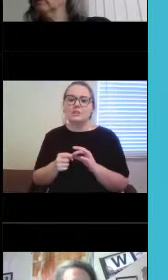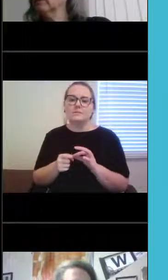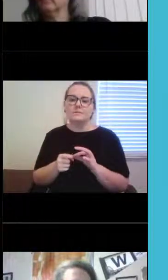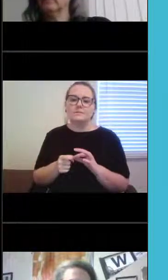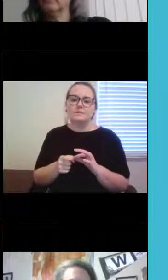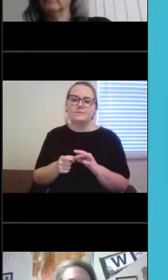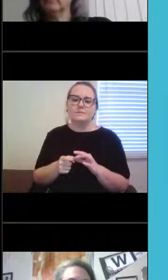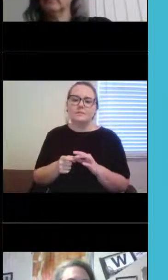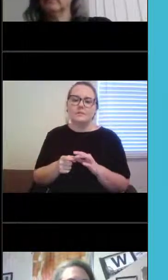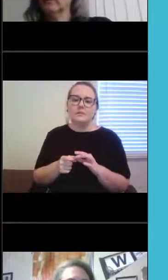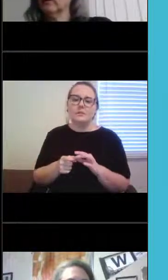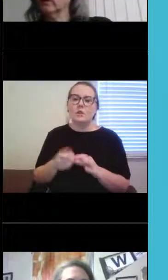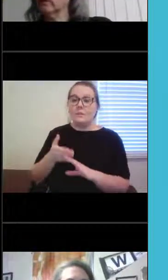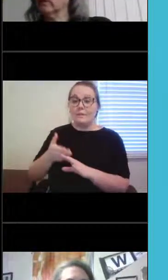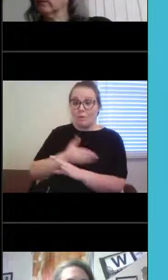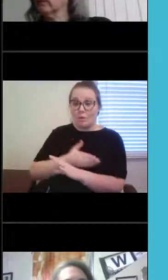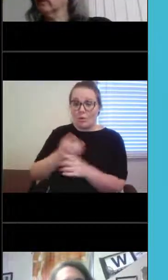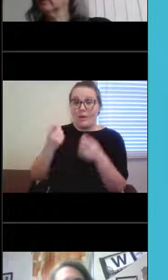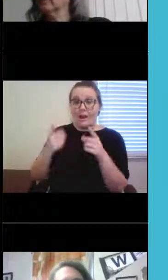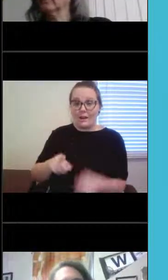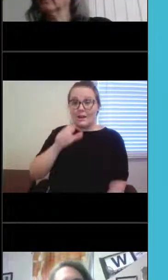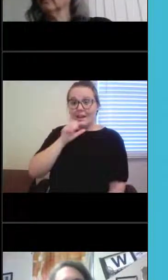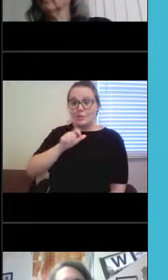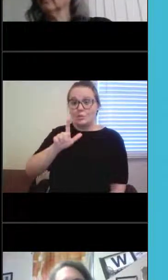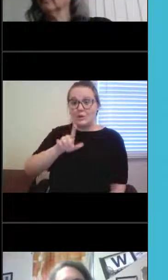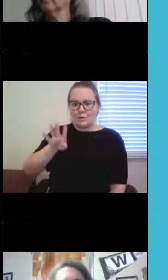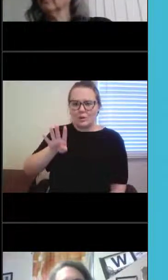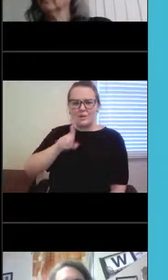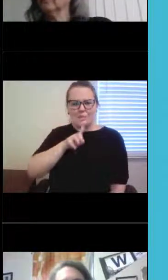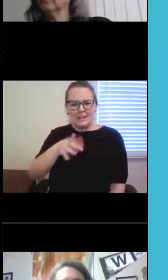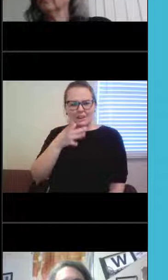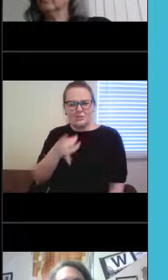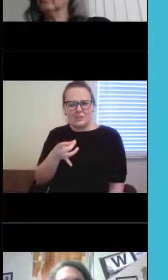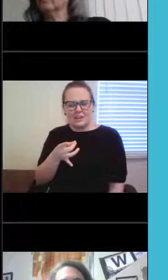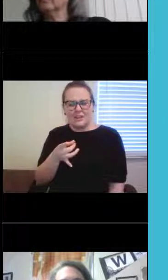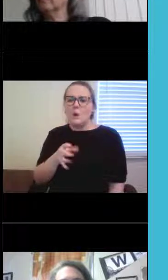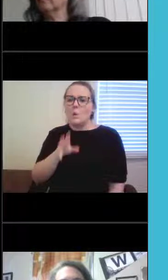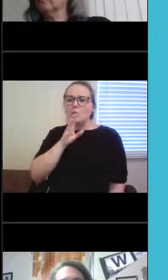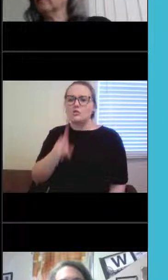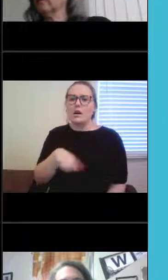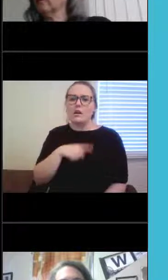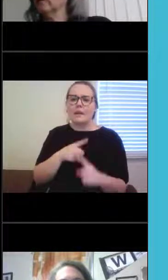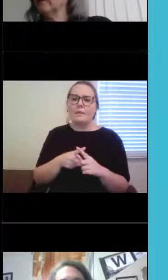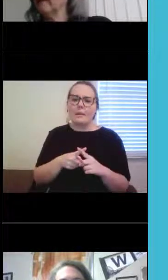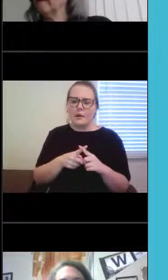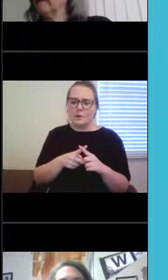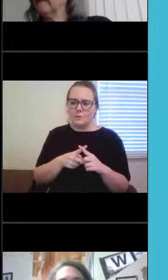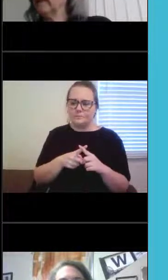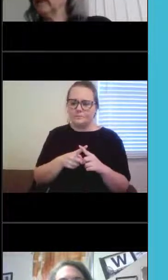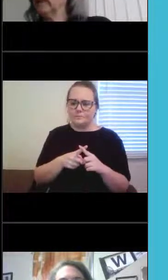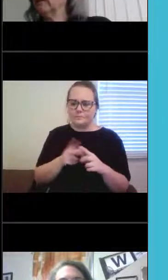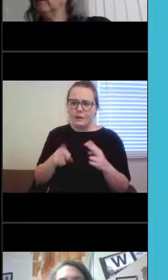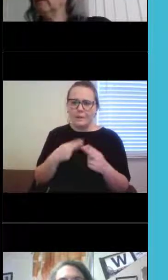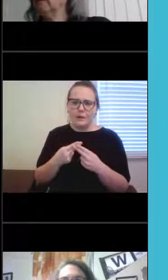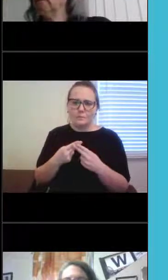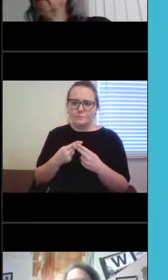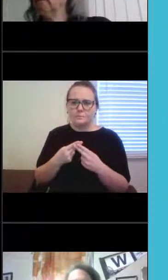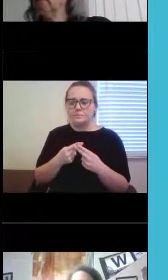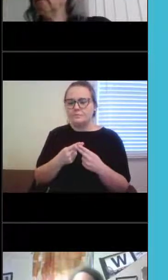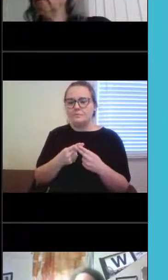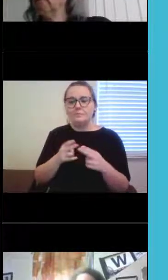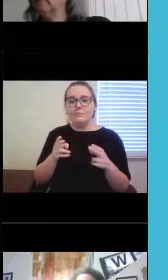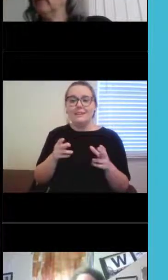is 24, it's also just interesting to me that we're talking about oftentimes